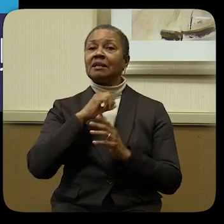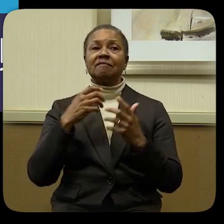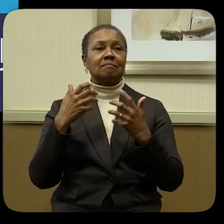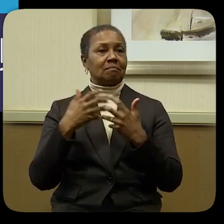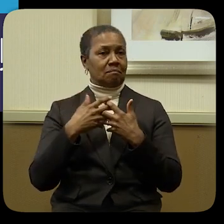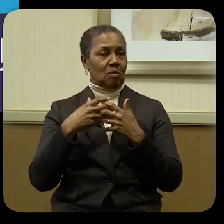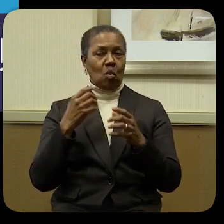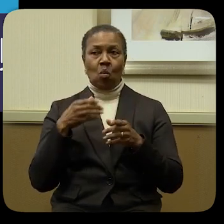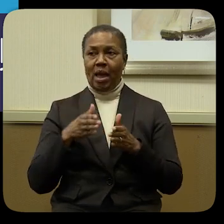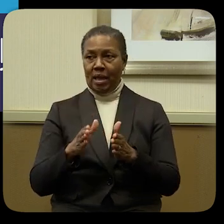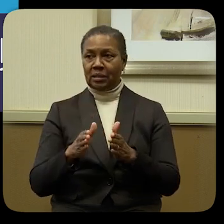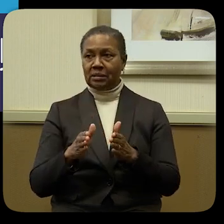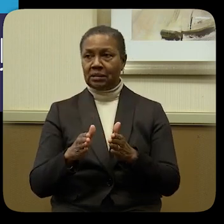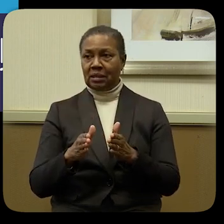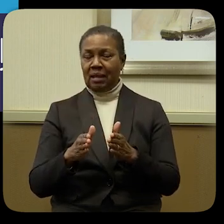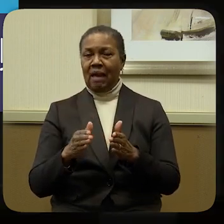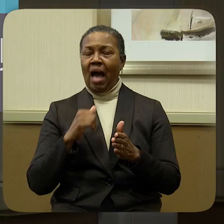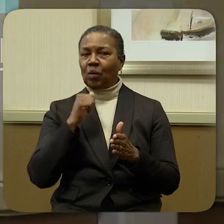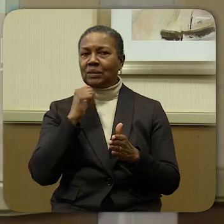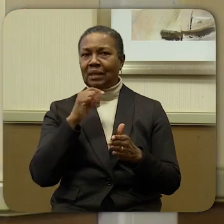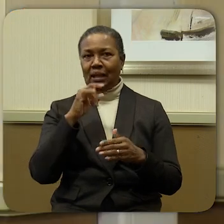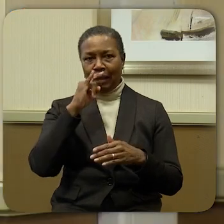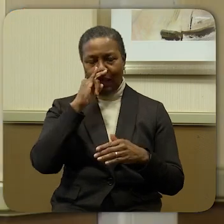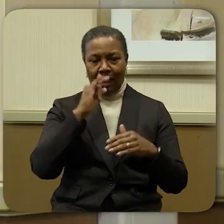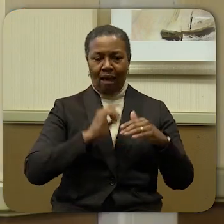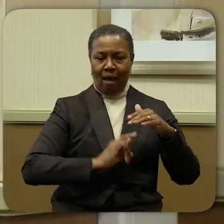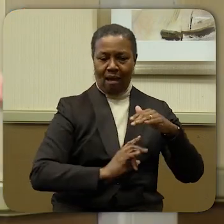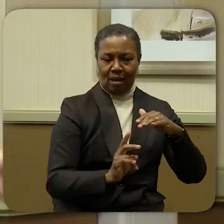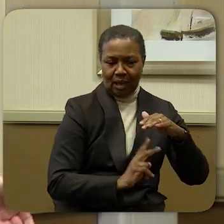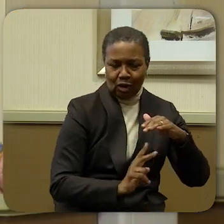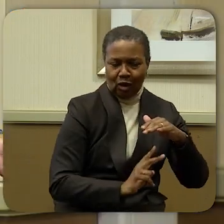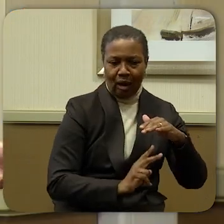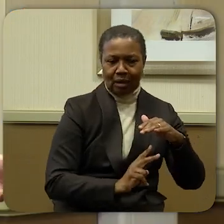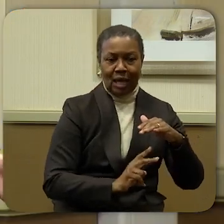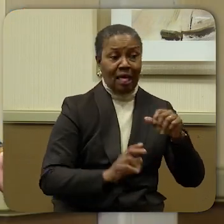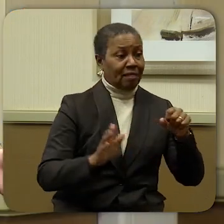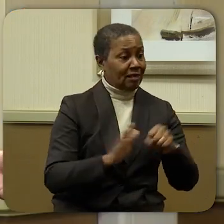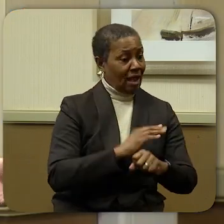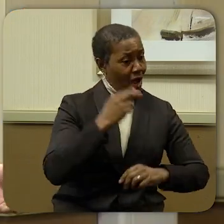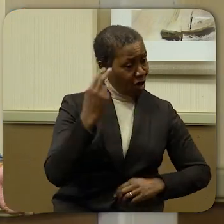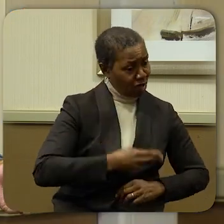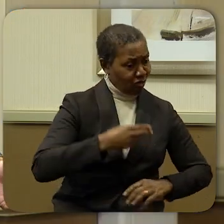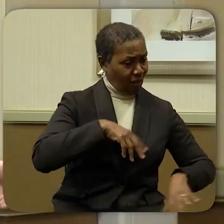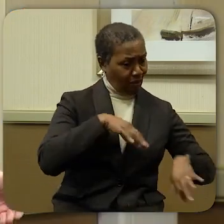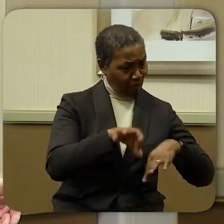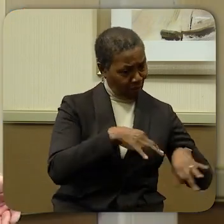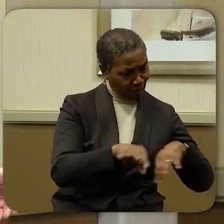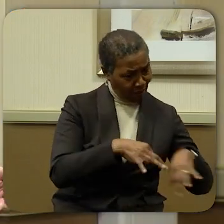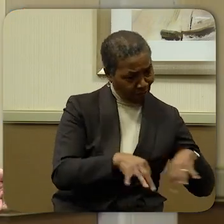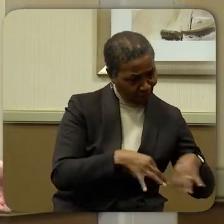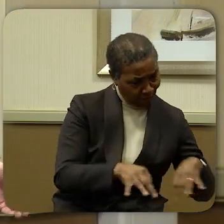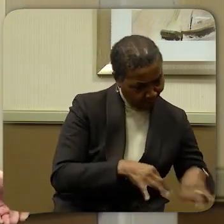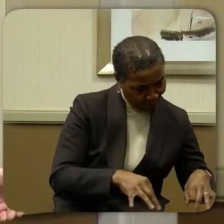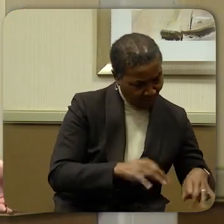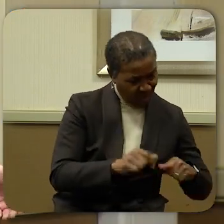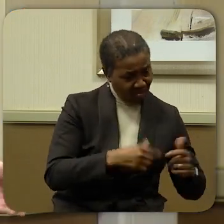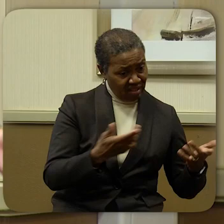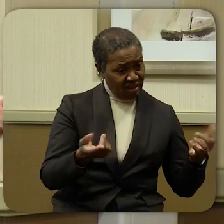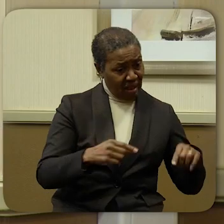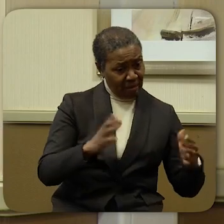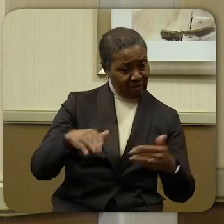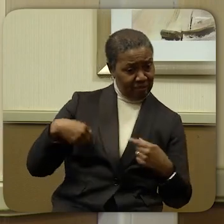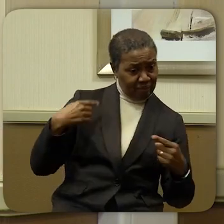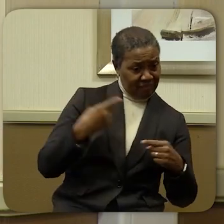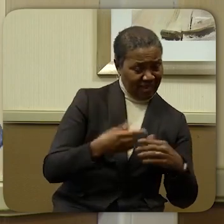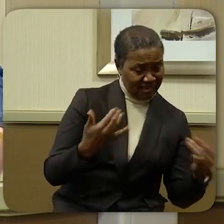So I'm not going to tell a kindergartner the entire history of like the Stonewall movement till now, right?